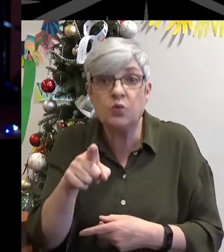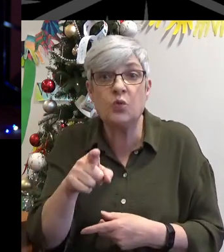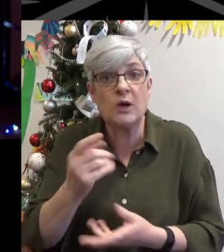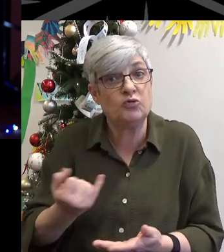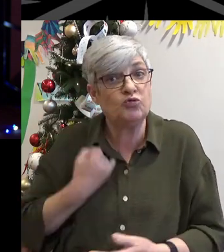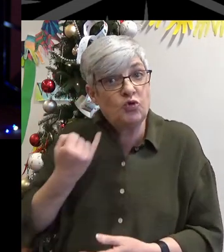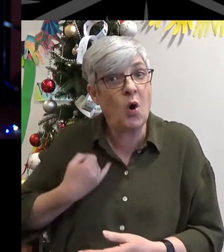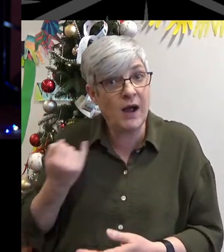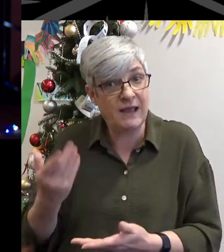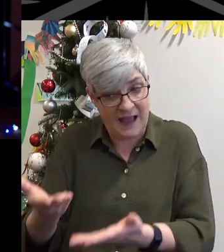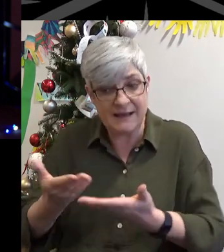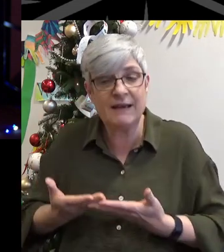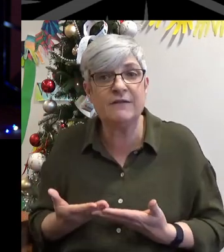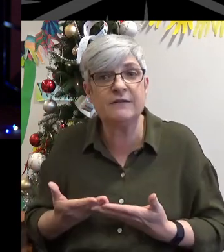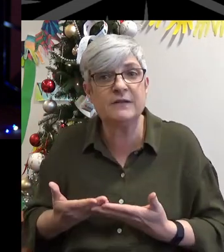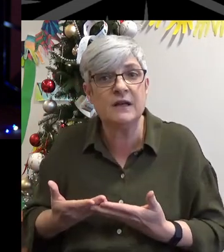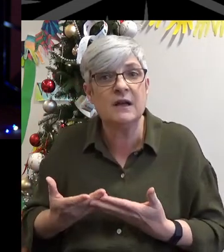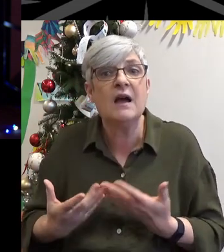life in all its fullness.